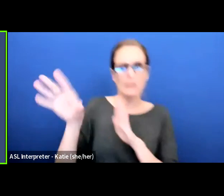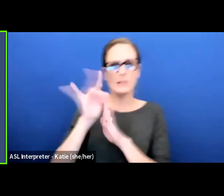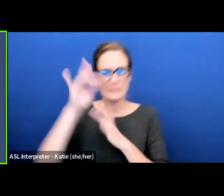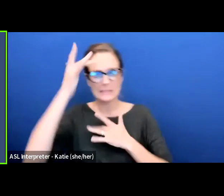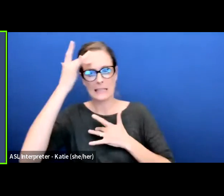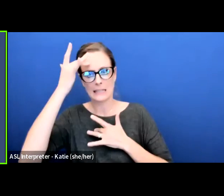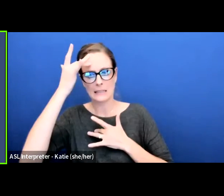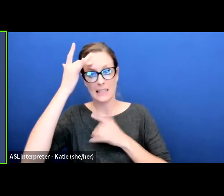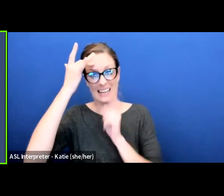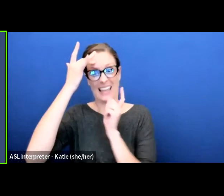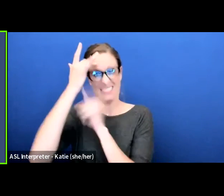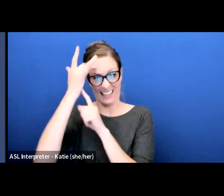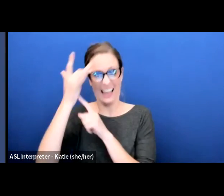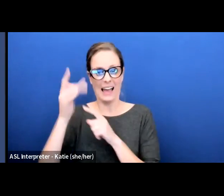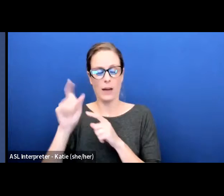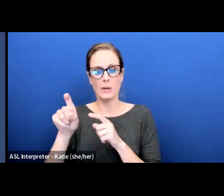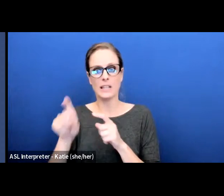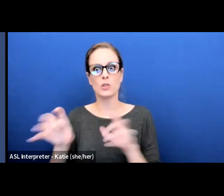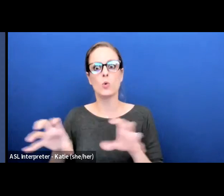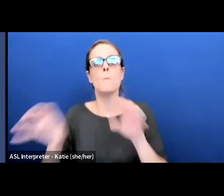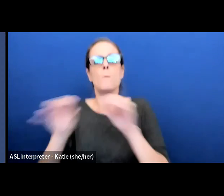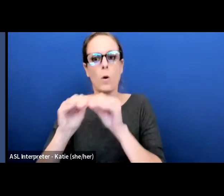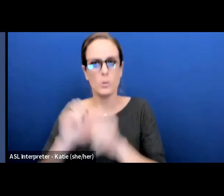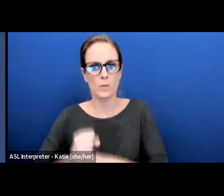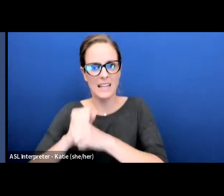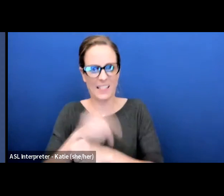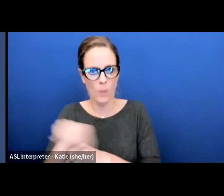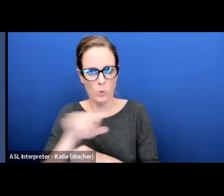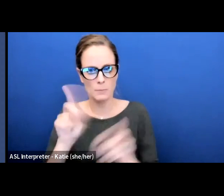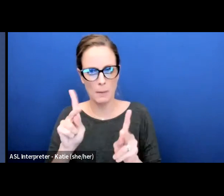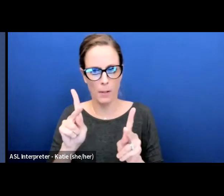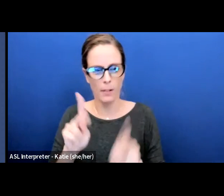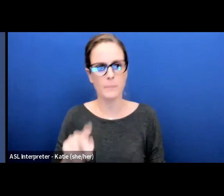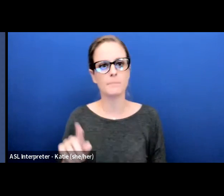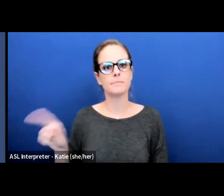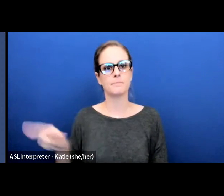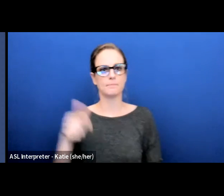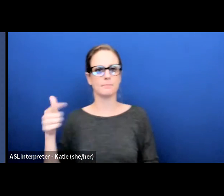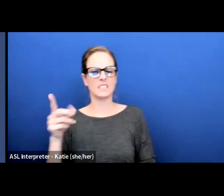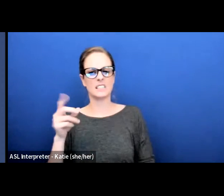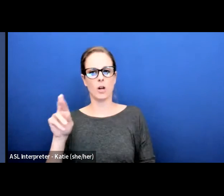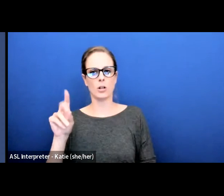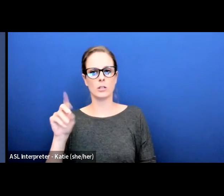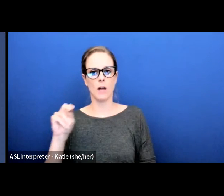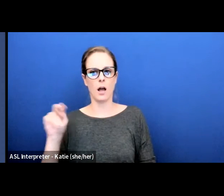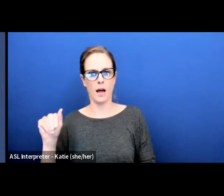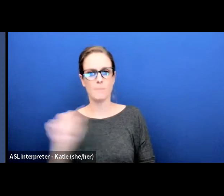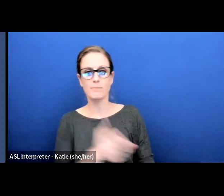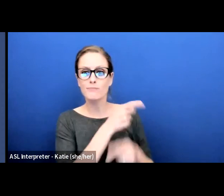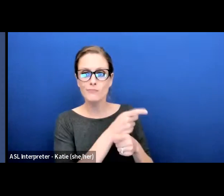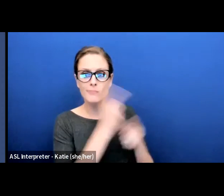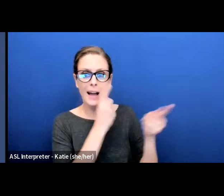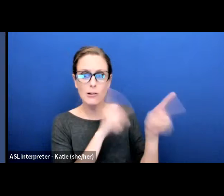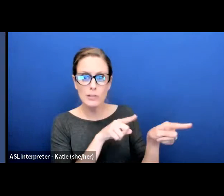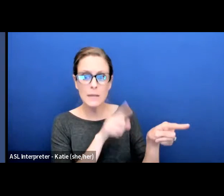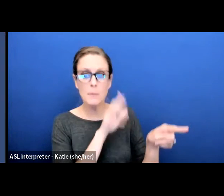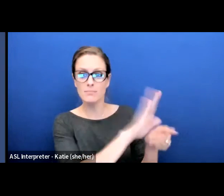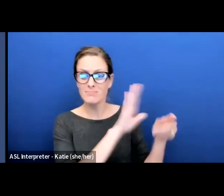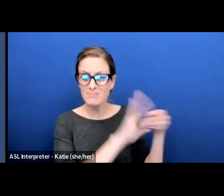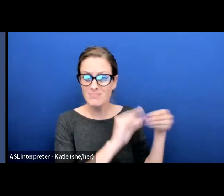people. Yeah, I absolutely agree that what the information that you just stated about who